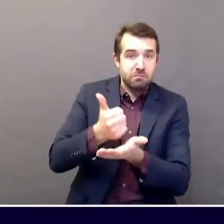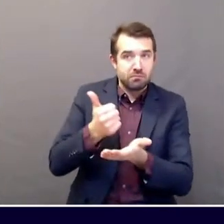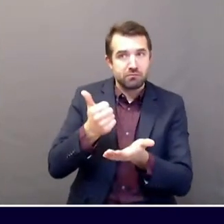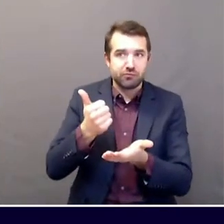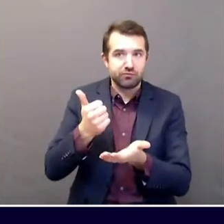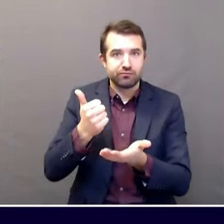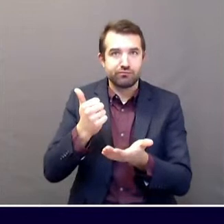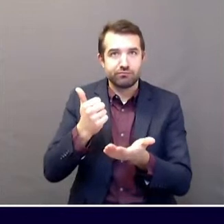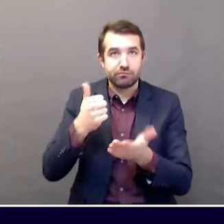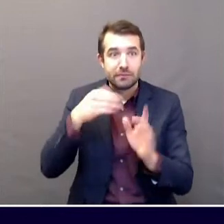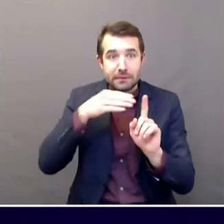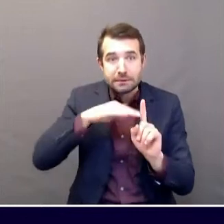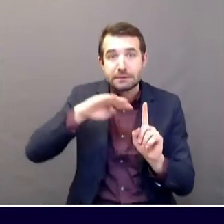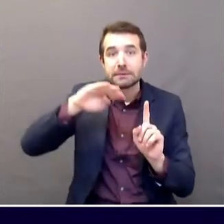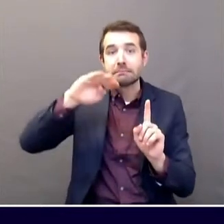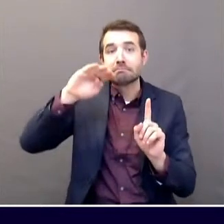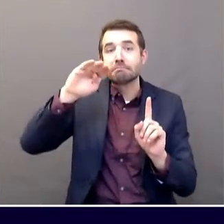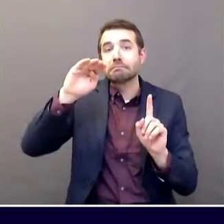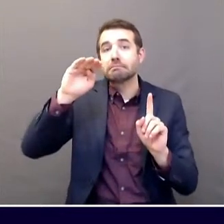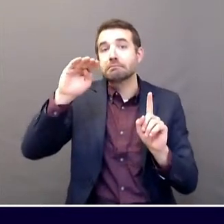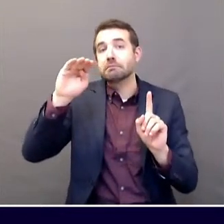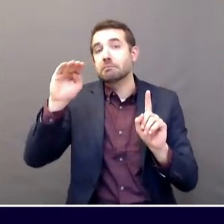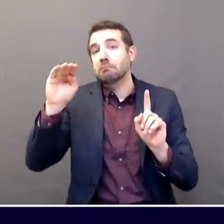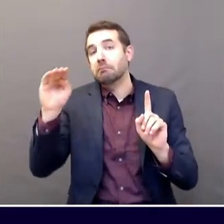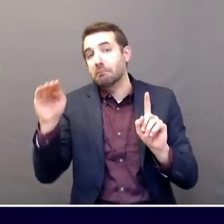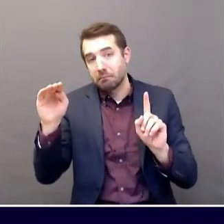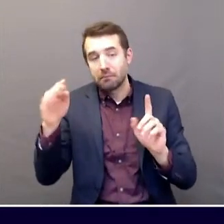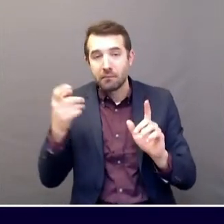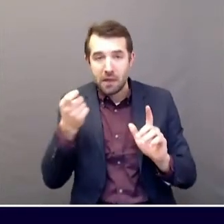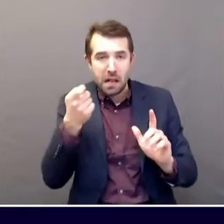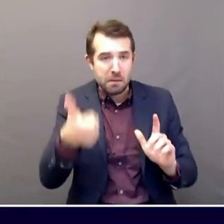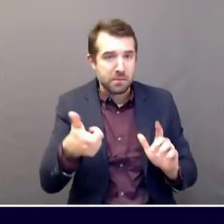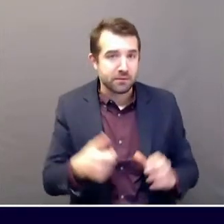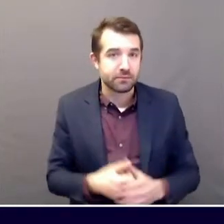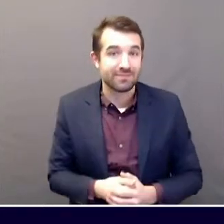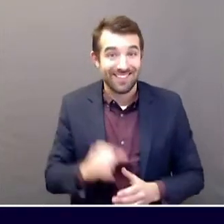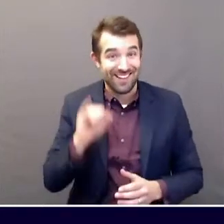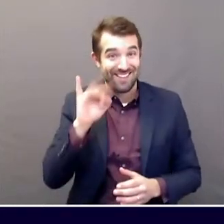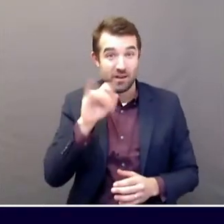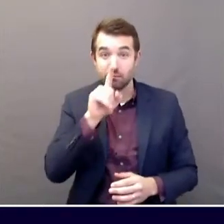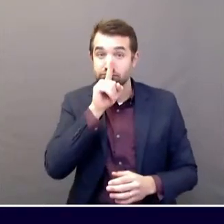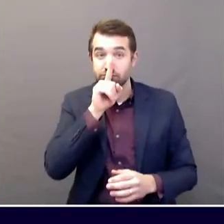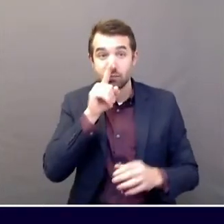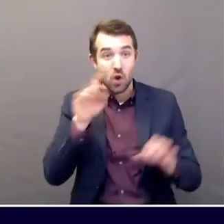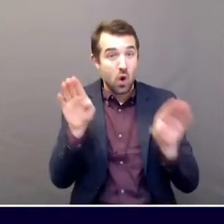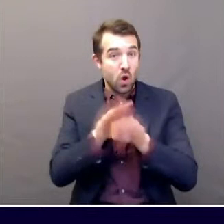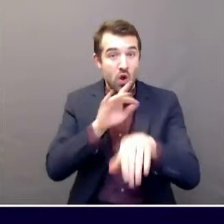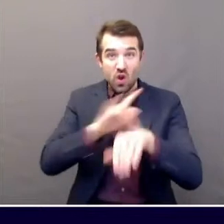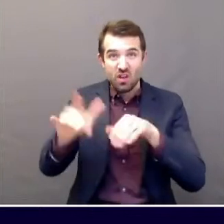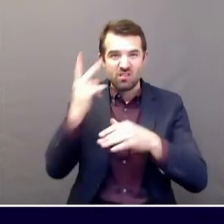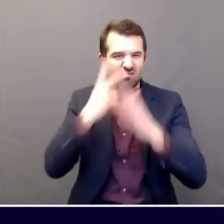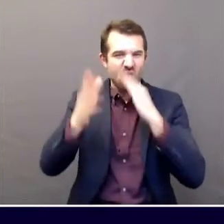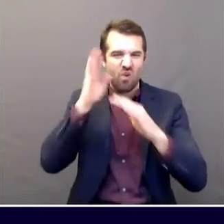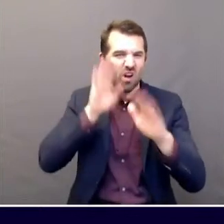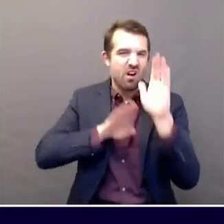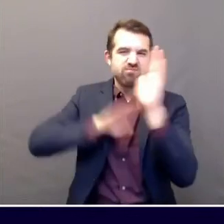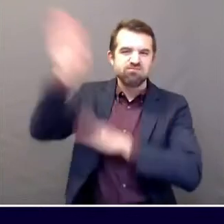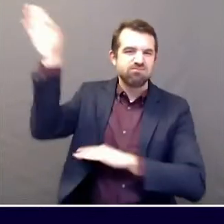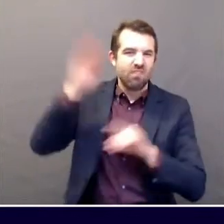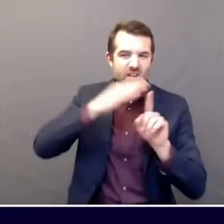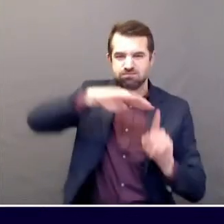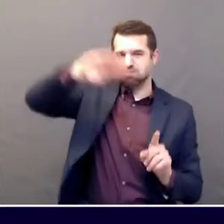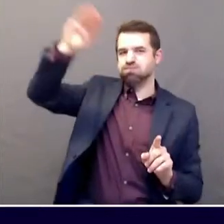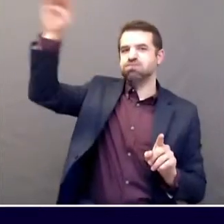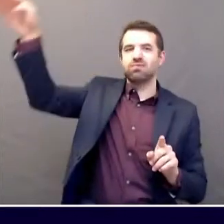virus. In a sign of progress, as Dr. Shah has noted, Maine is beginning to round the corner on